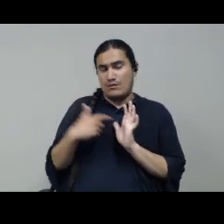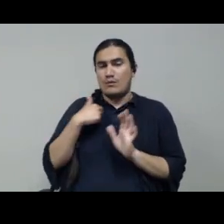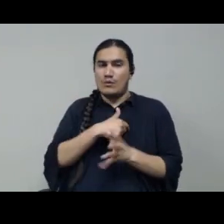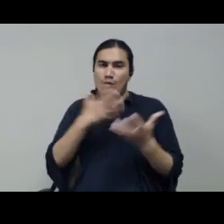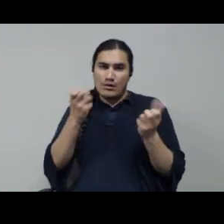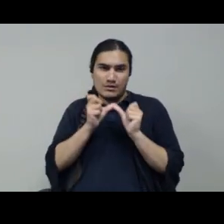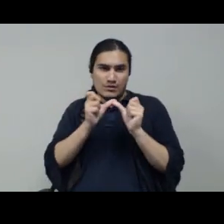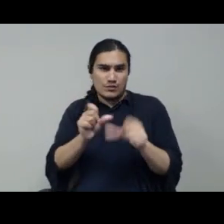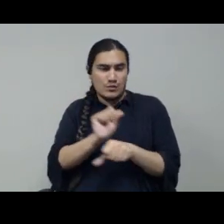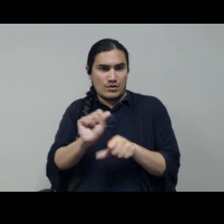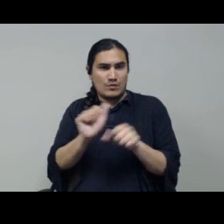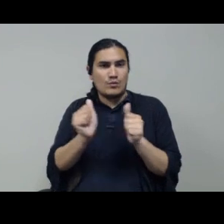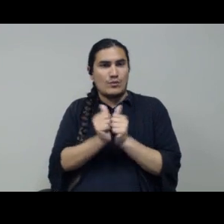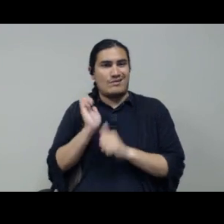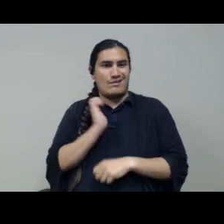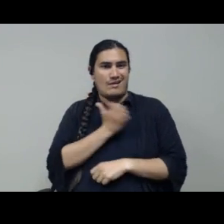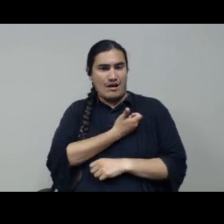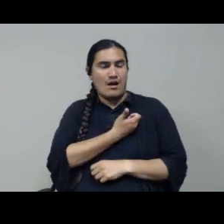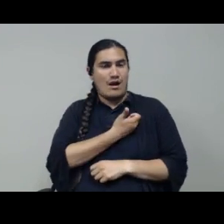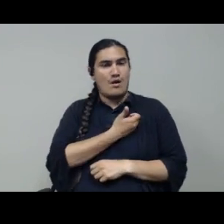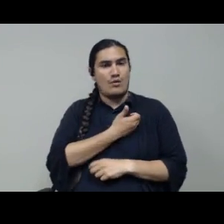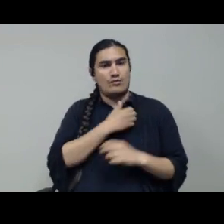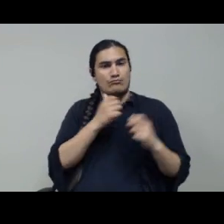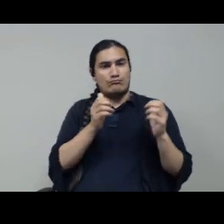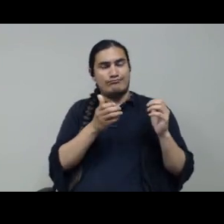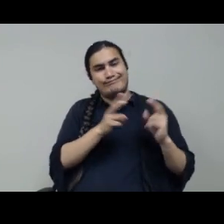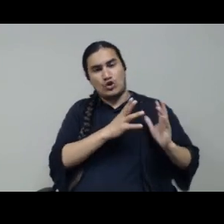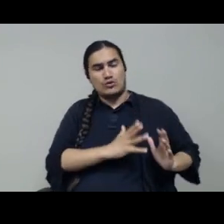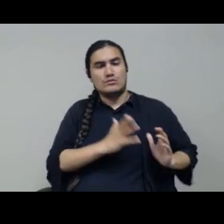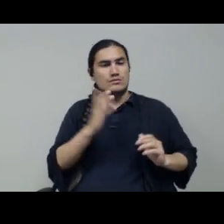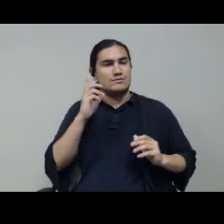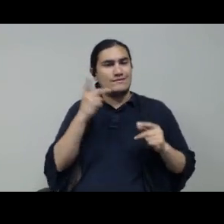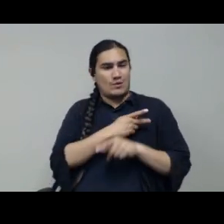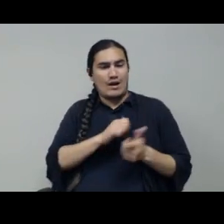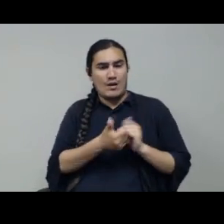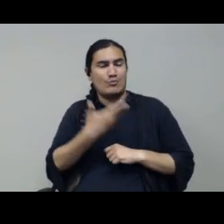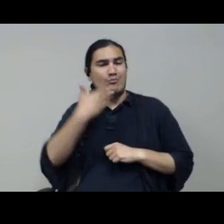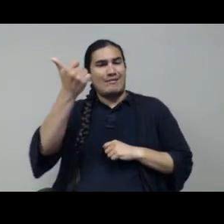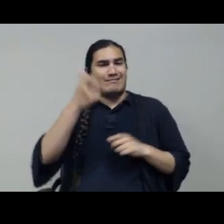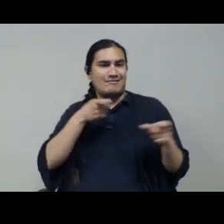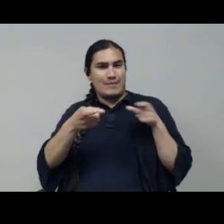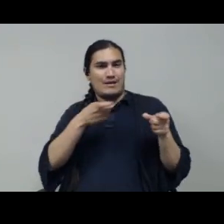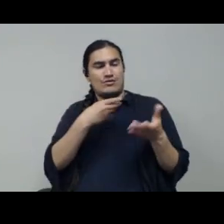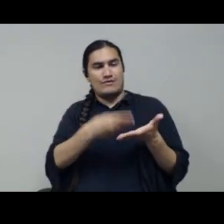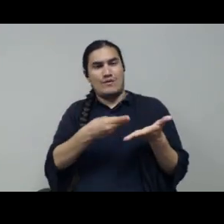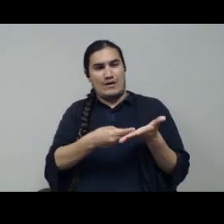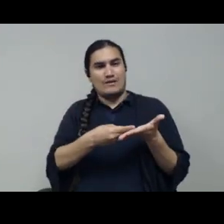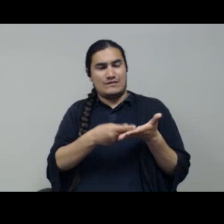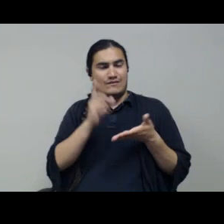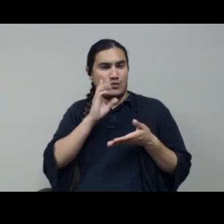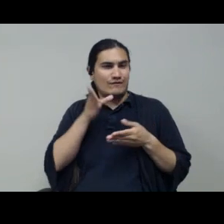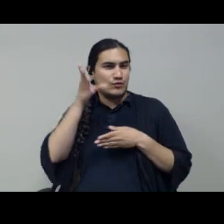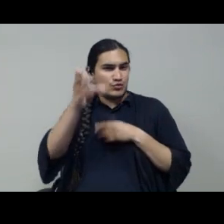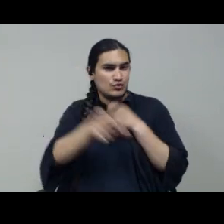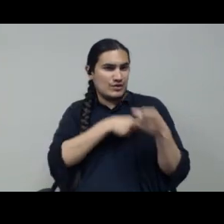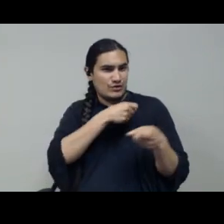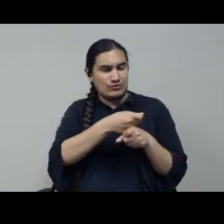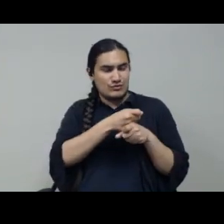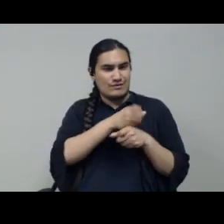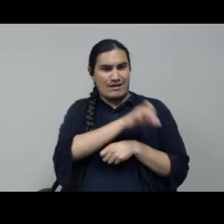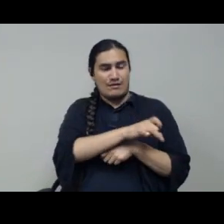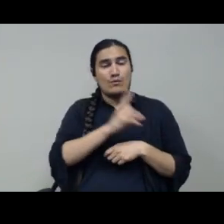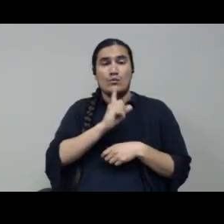work with our stakeholders to figure out the best way to handle advanced funds and the language and the guidelines for future years. We